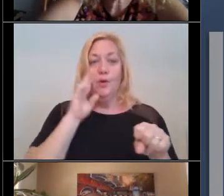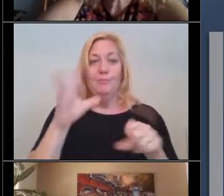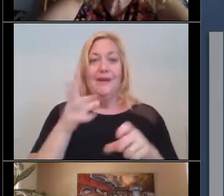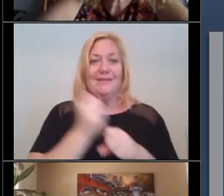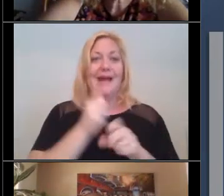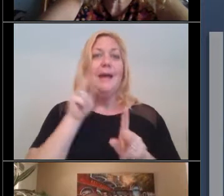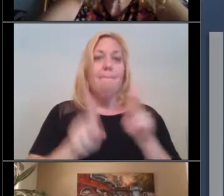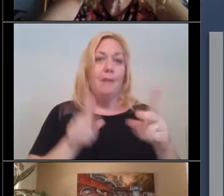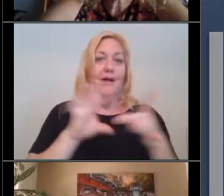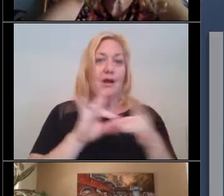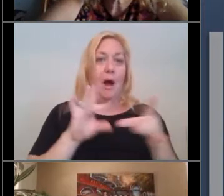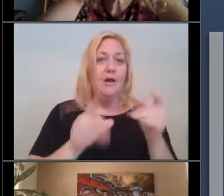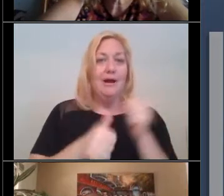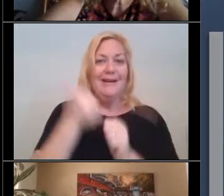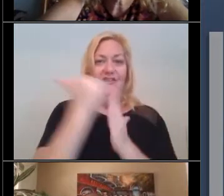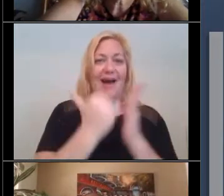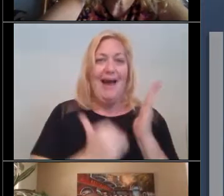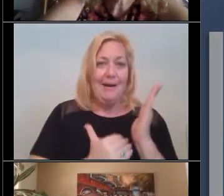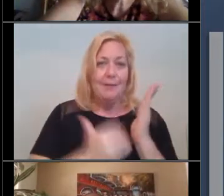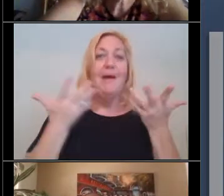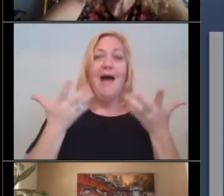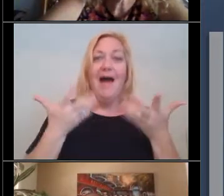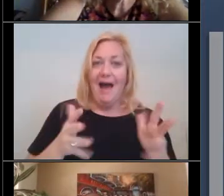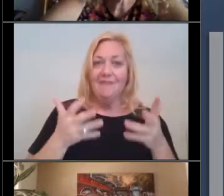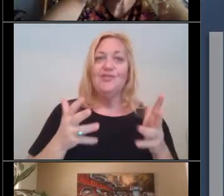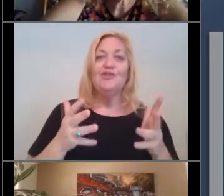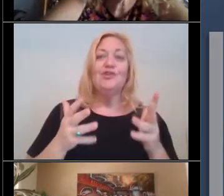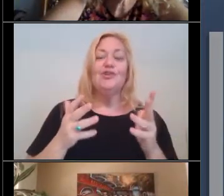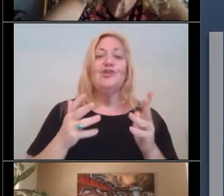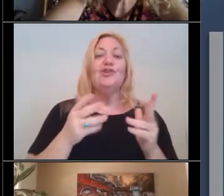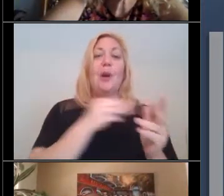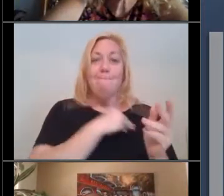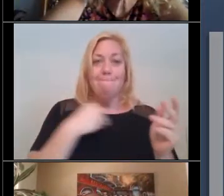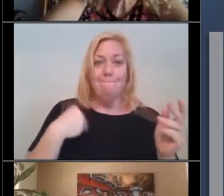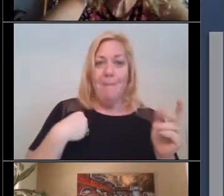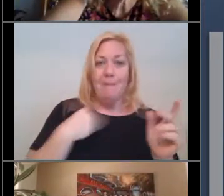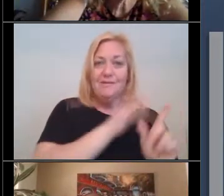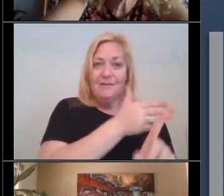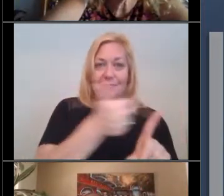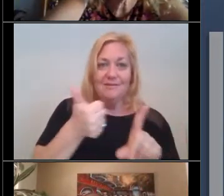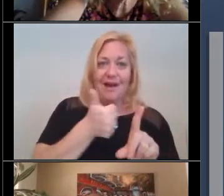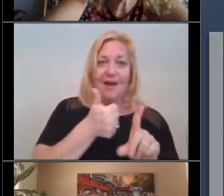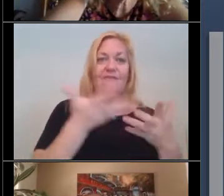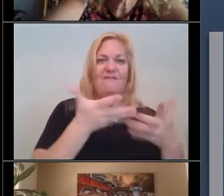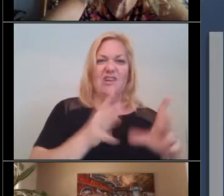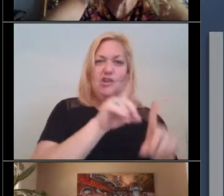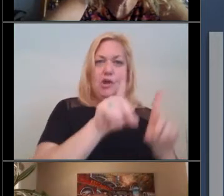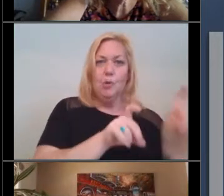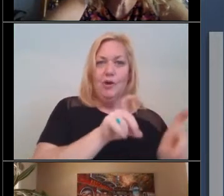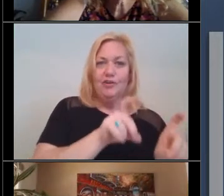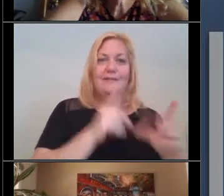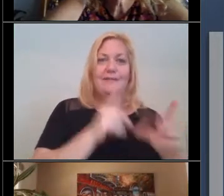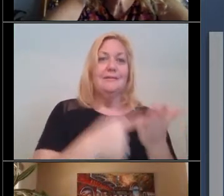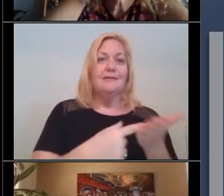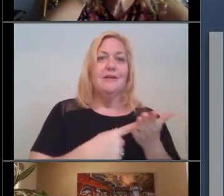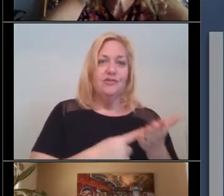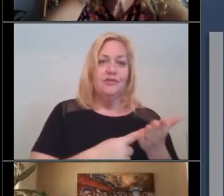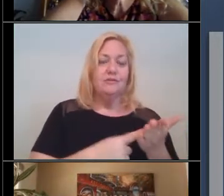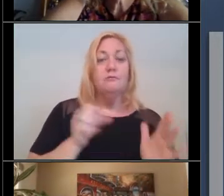public comment on each item after Roundtable members have concluded their questions and discussions.